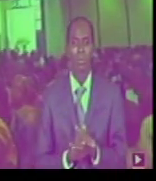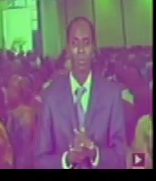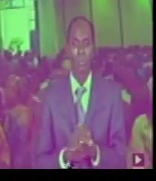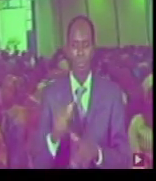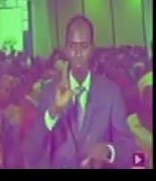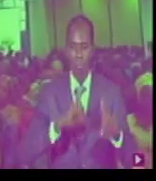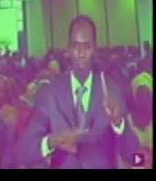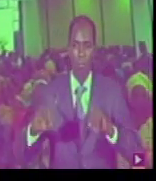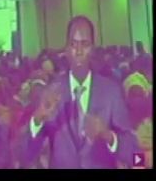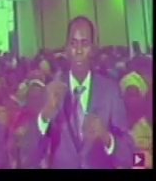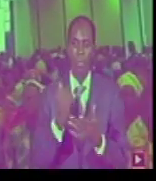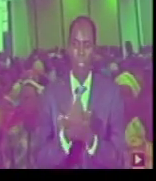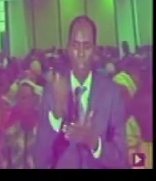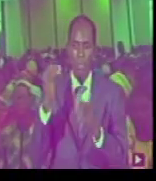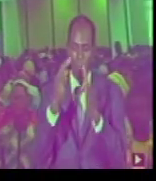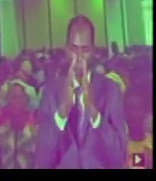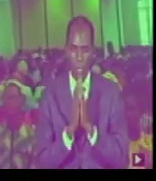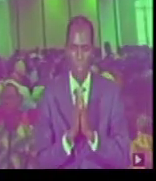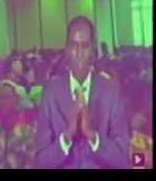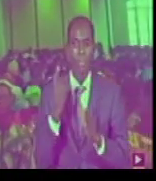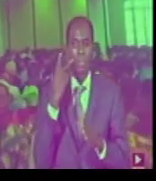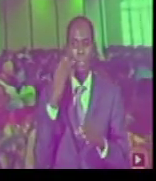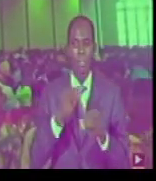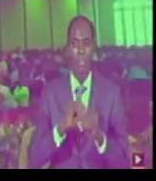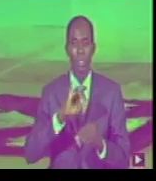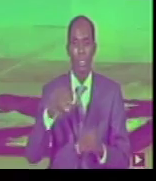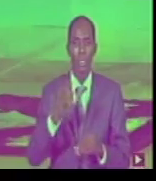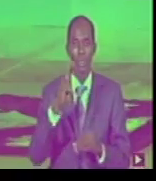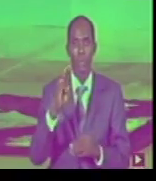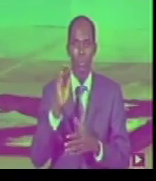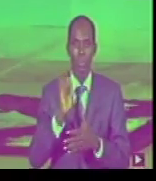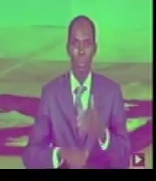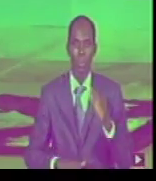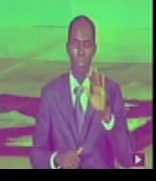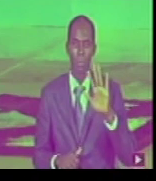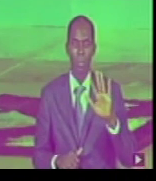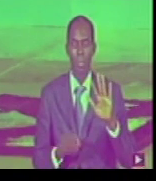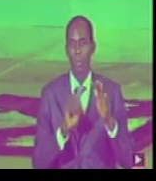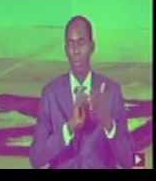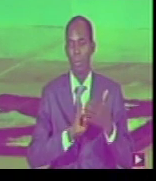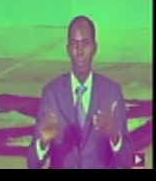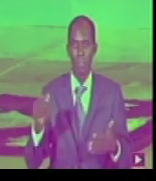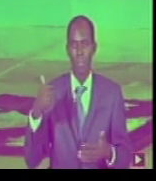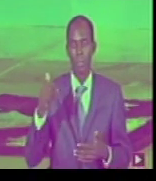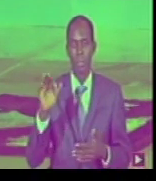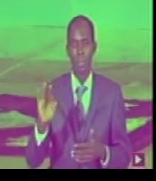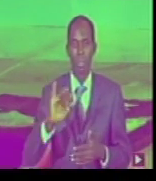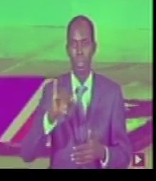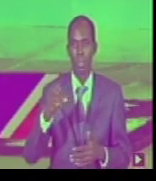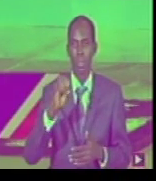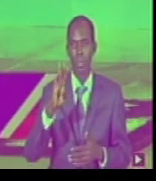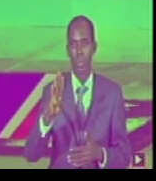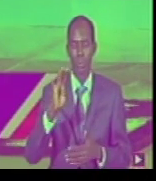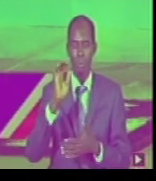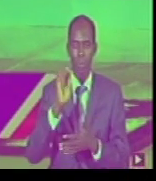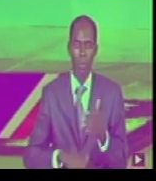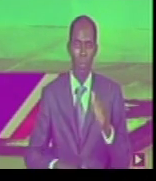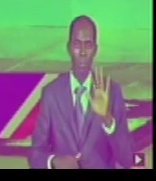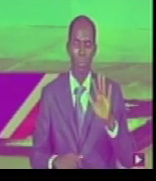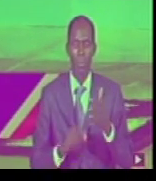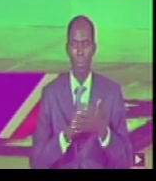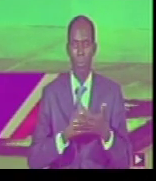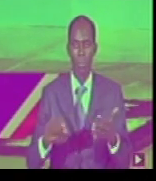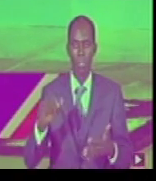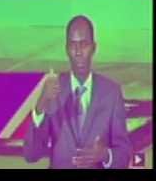Let's look at Job chapter 5, verse 19. Job chapter 5, verse